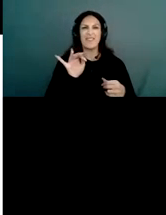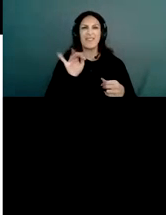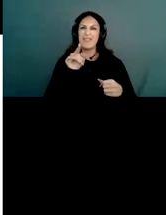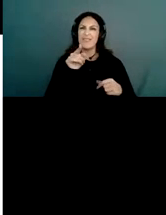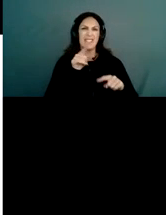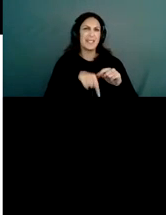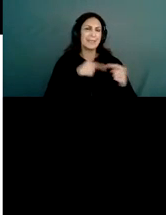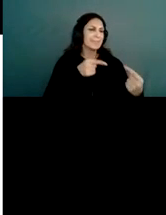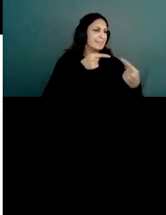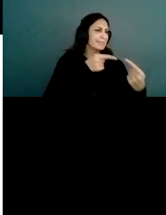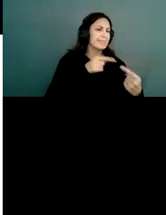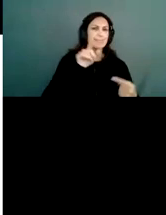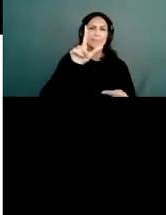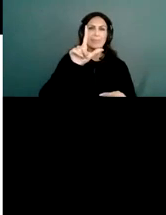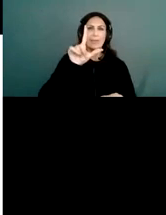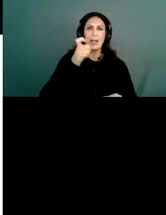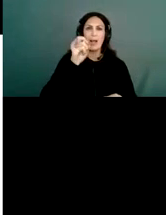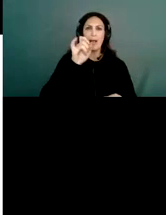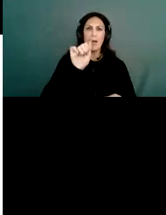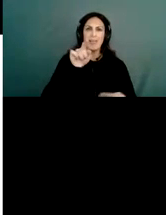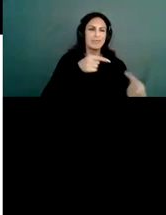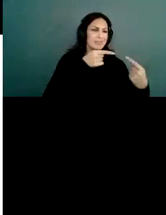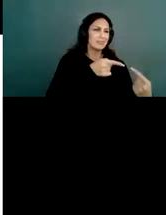at the screen itself?